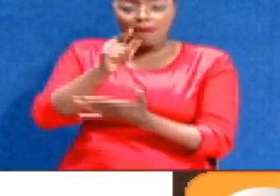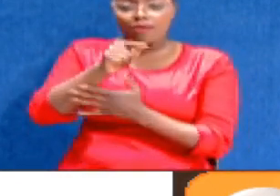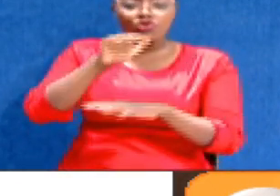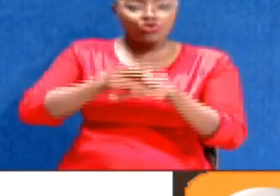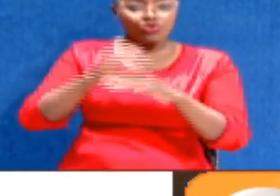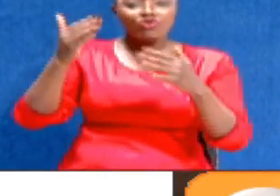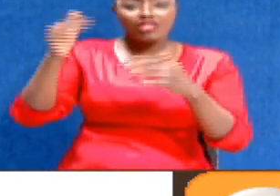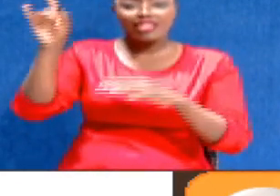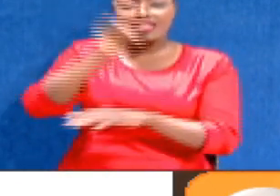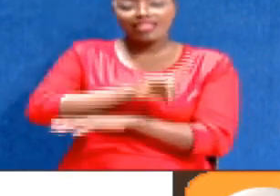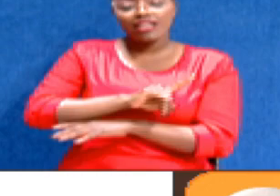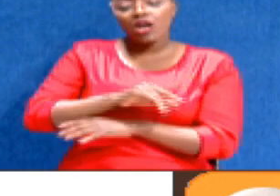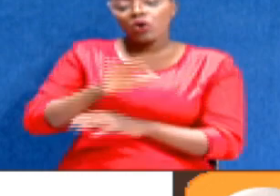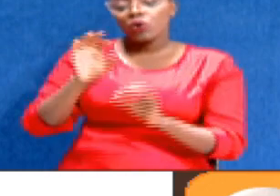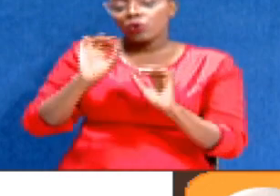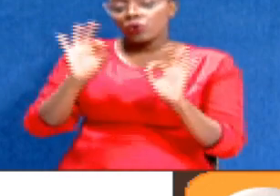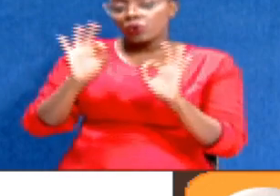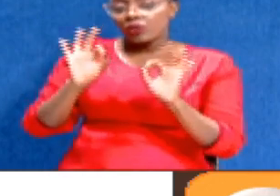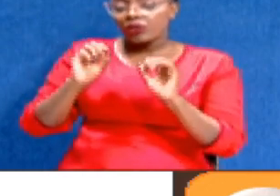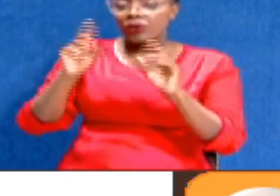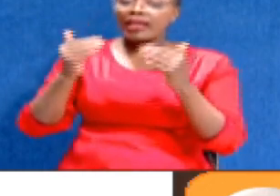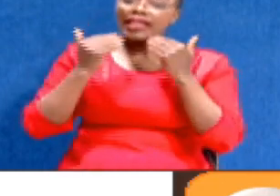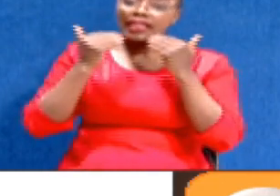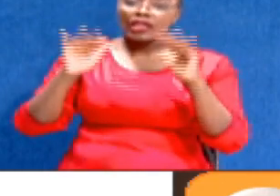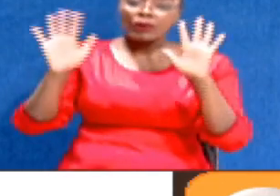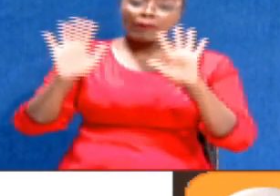day. Oh, thank you.